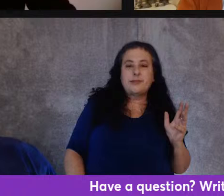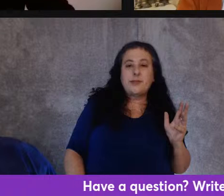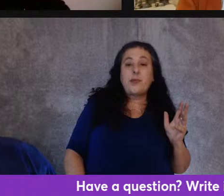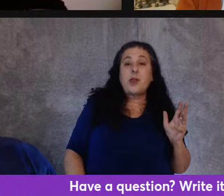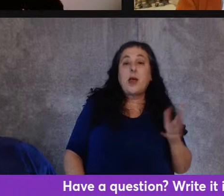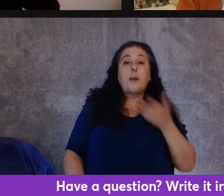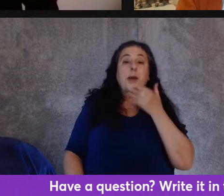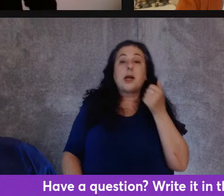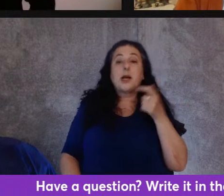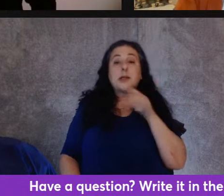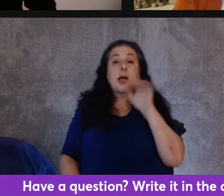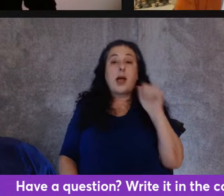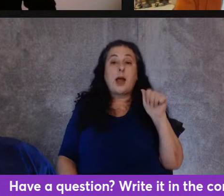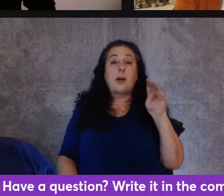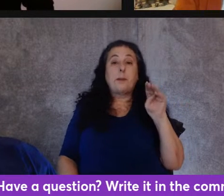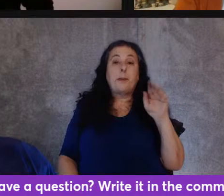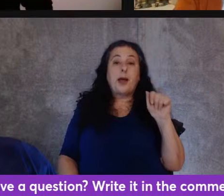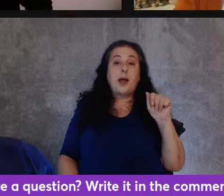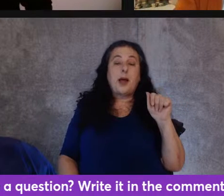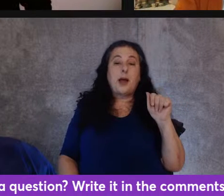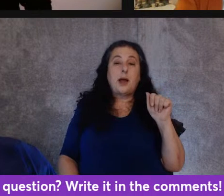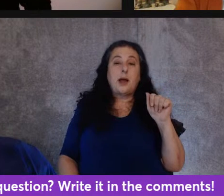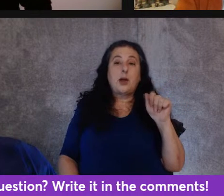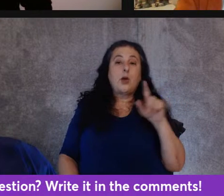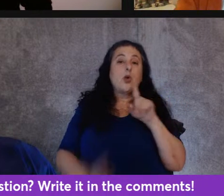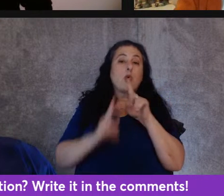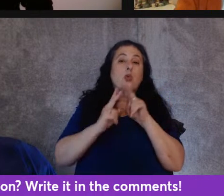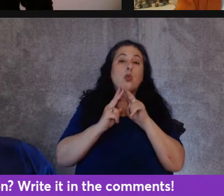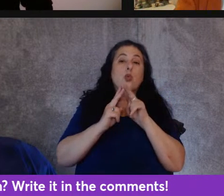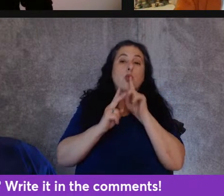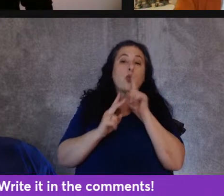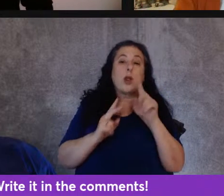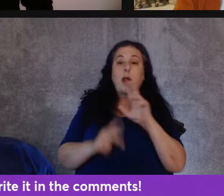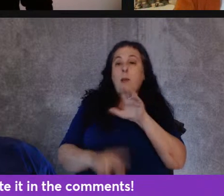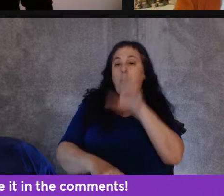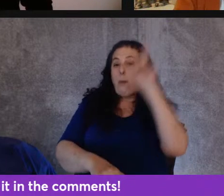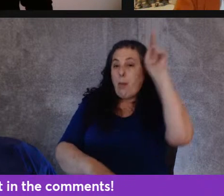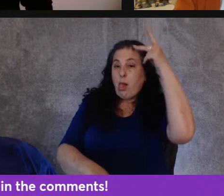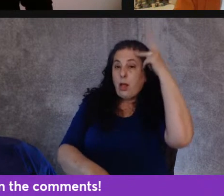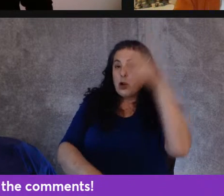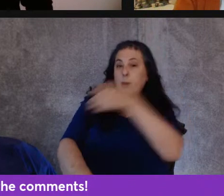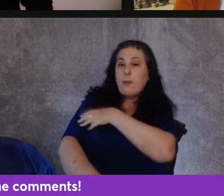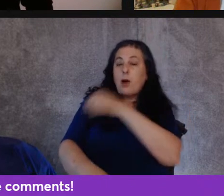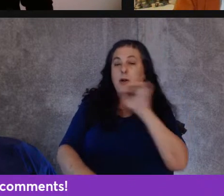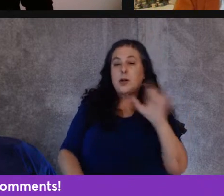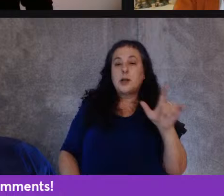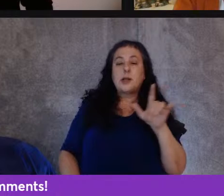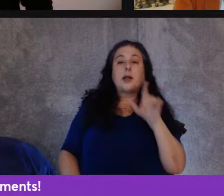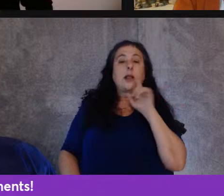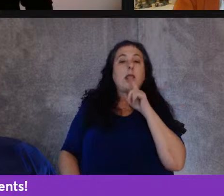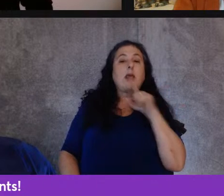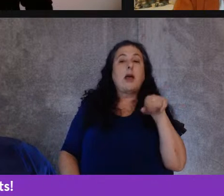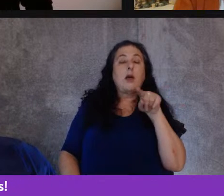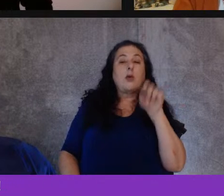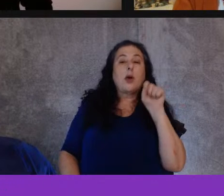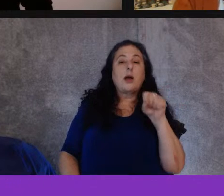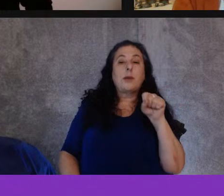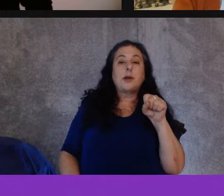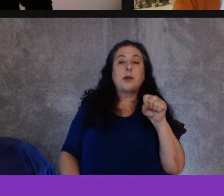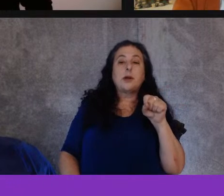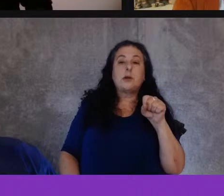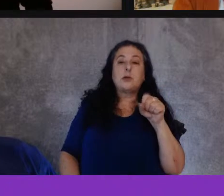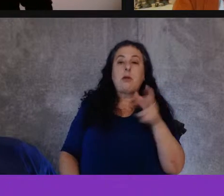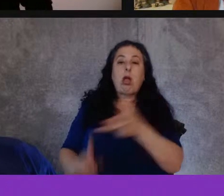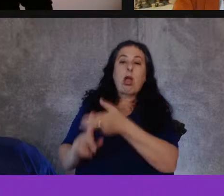so because the AMA was pretty politically powerful in Illinois, they were actually able to get the state of Illinois